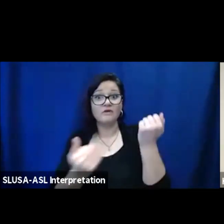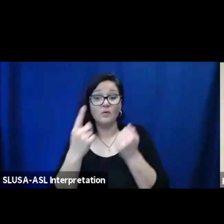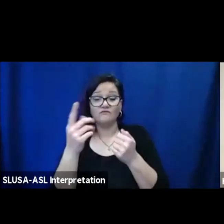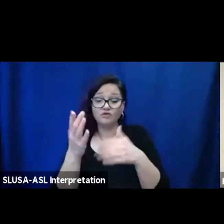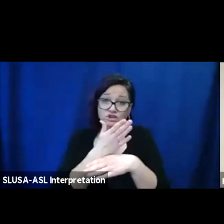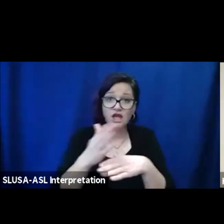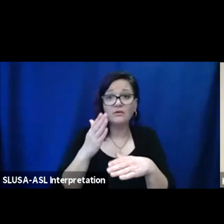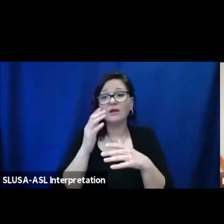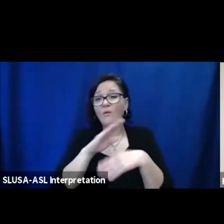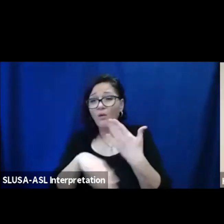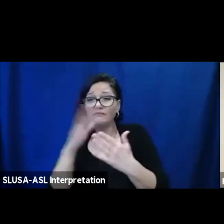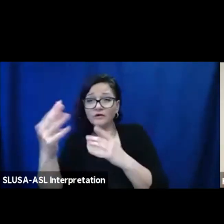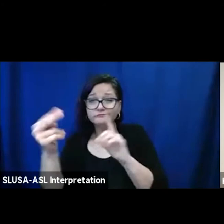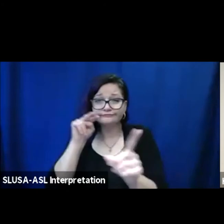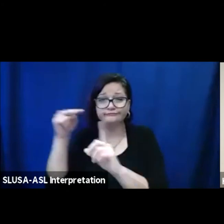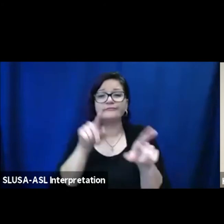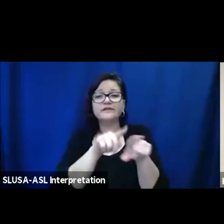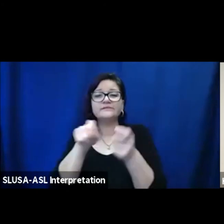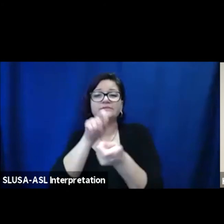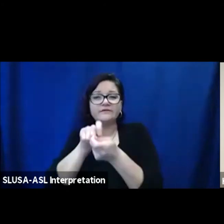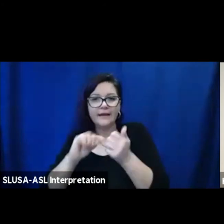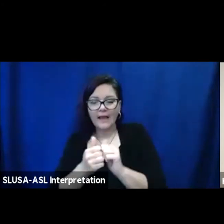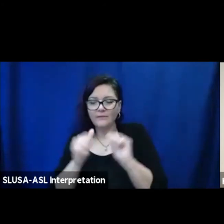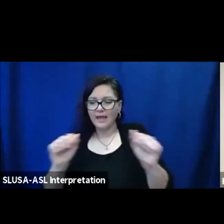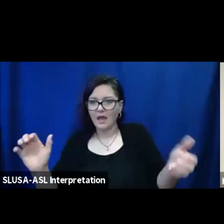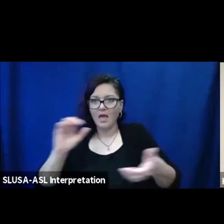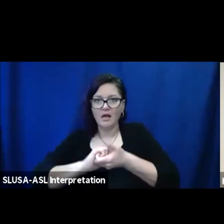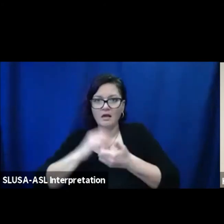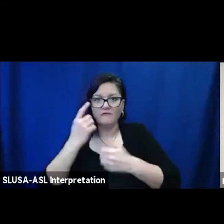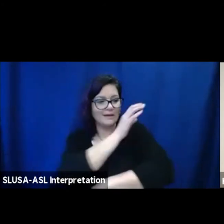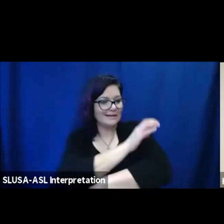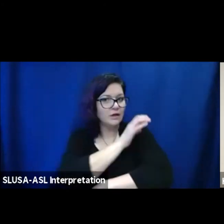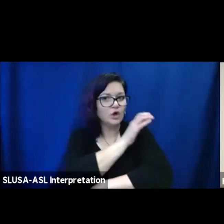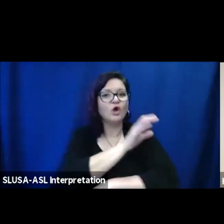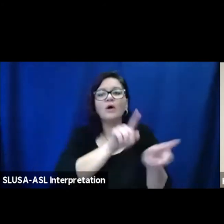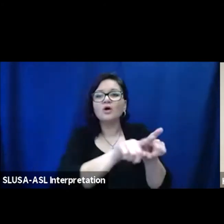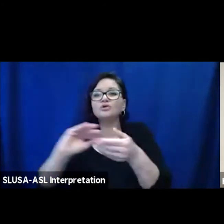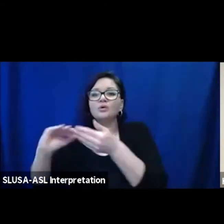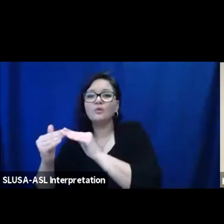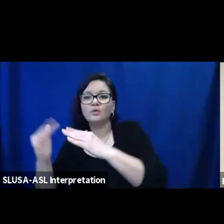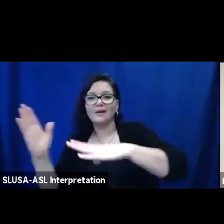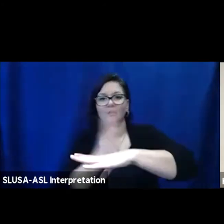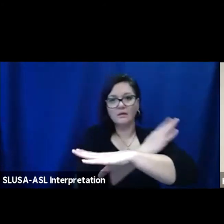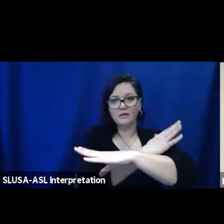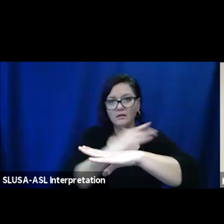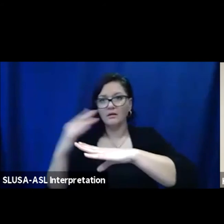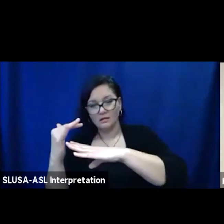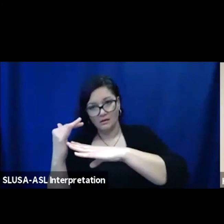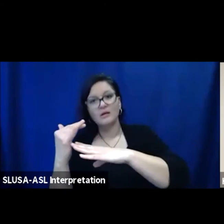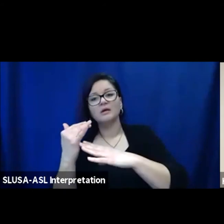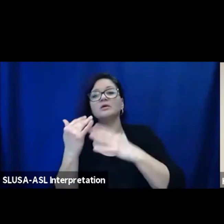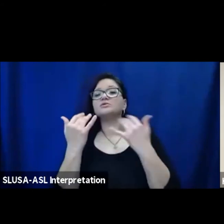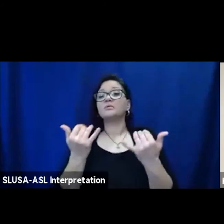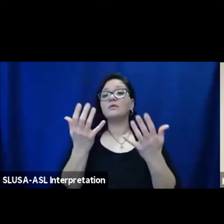great insights, and especially how we can partner across the clinical and community spectrum. So at this time, we also wanted